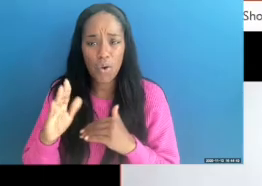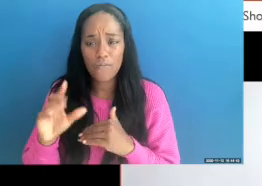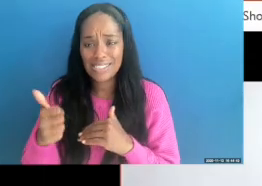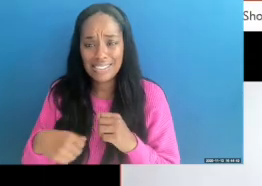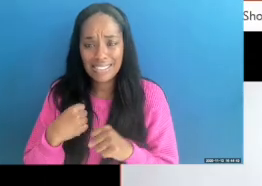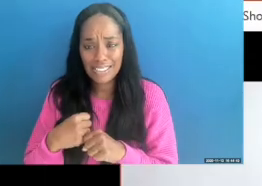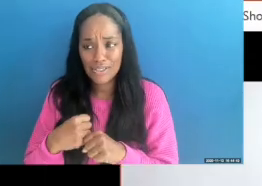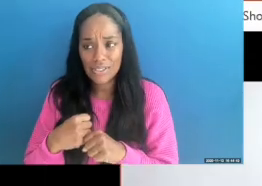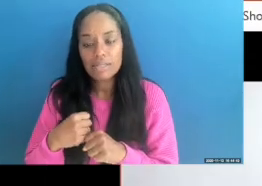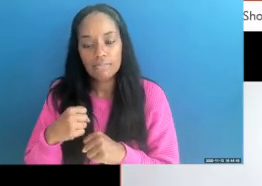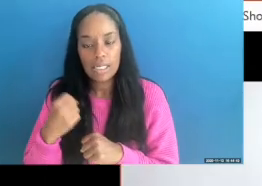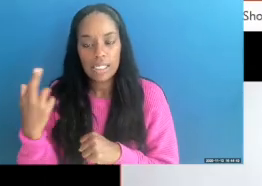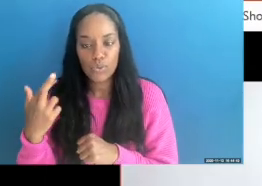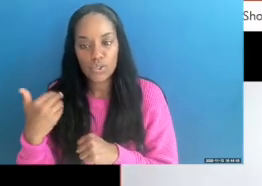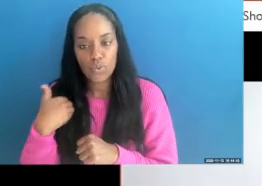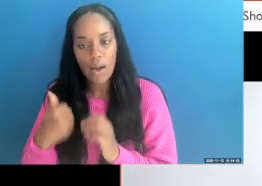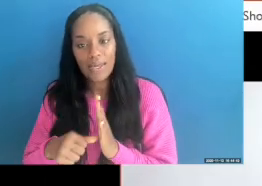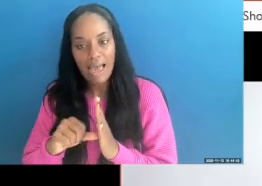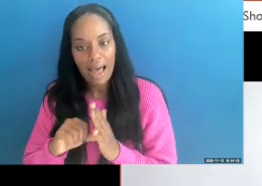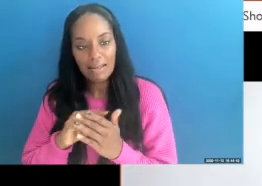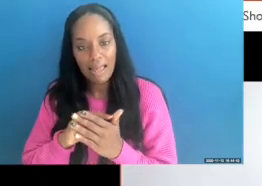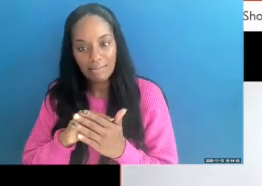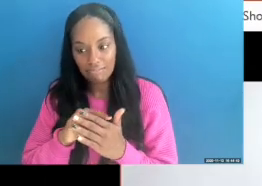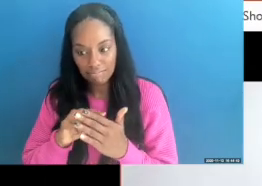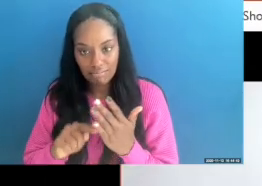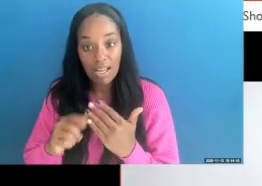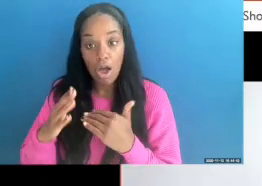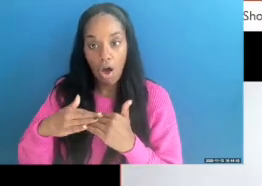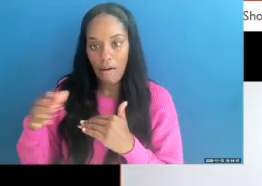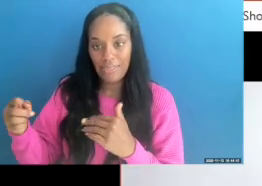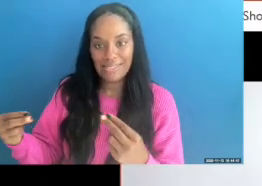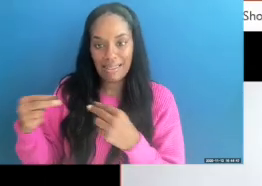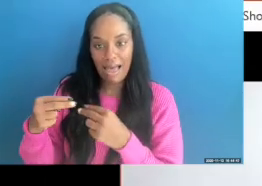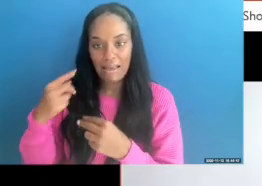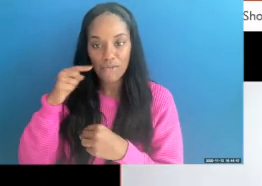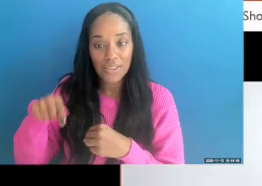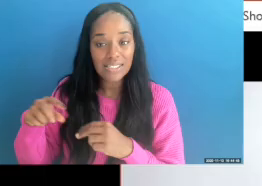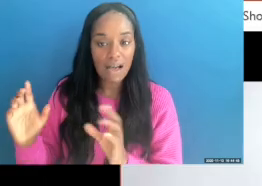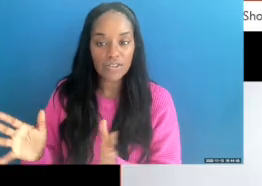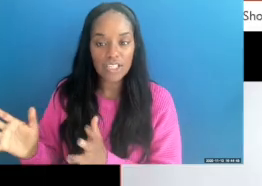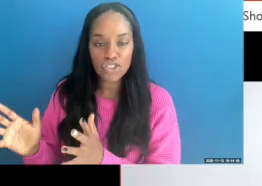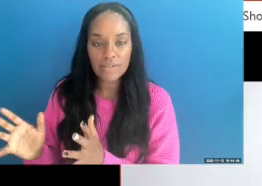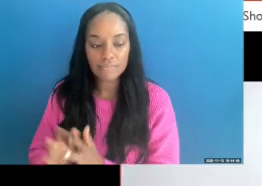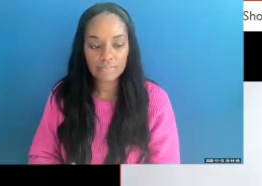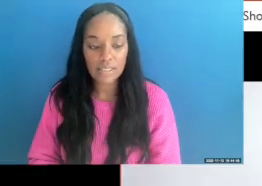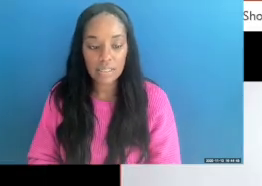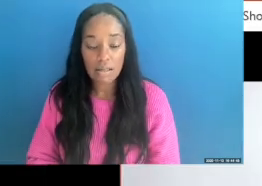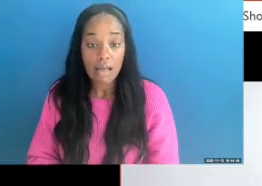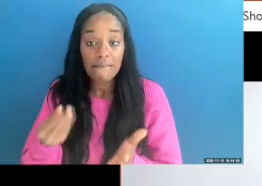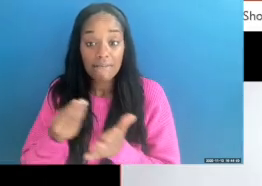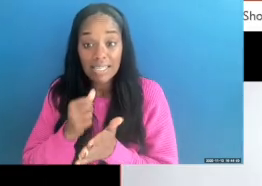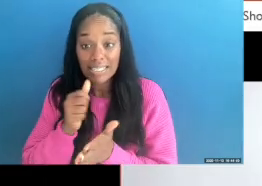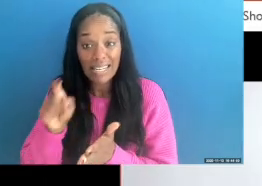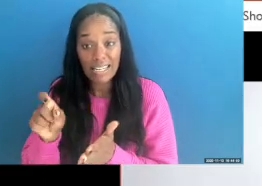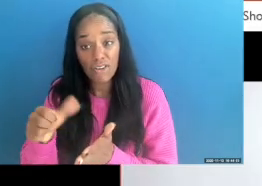been kind of priority projects for over a decade. And that's the reason why we highlight really those on the slide and for the